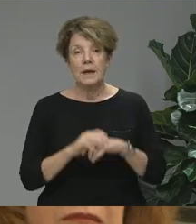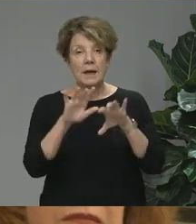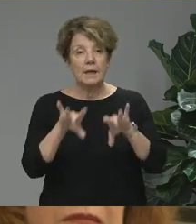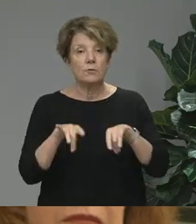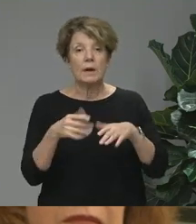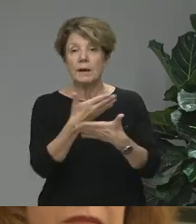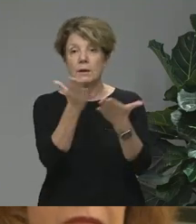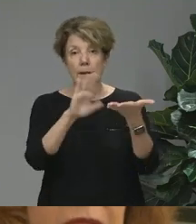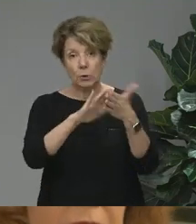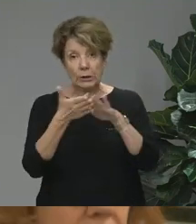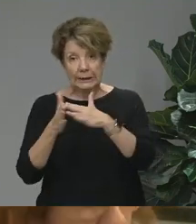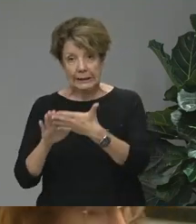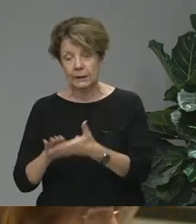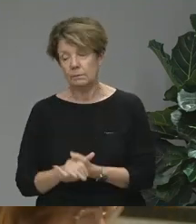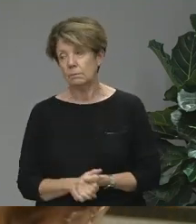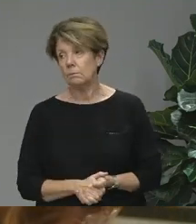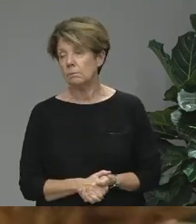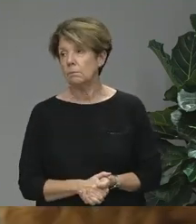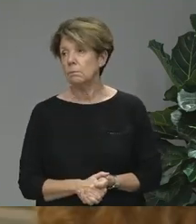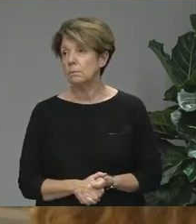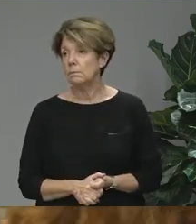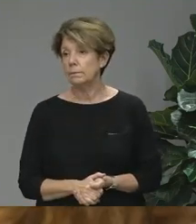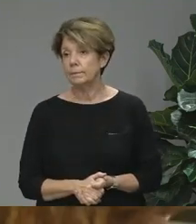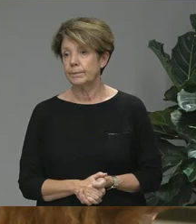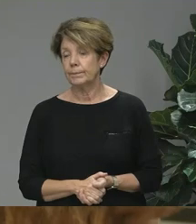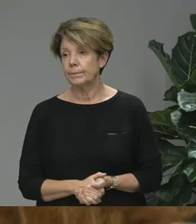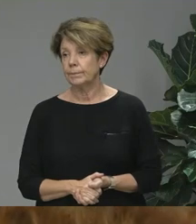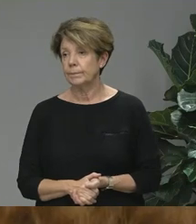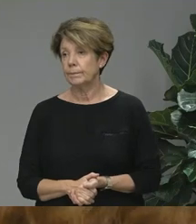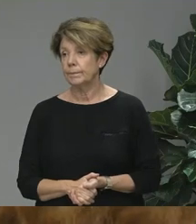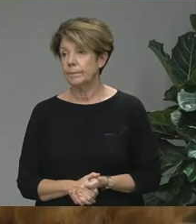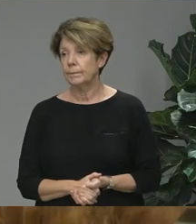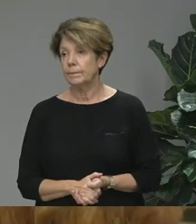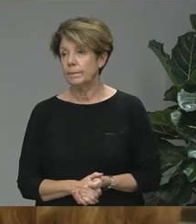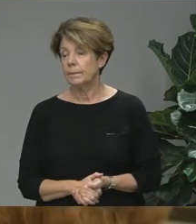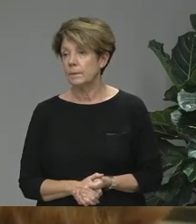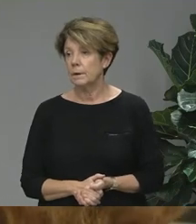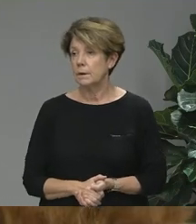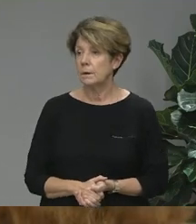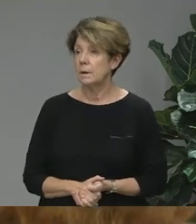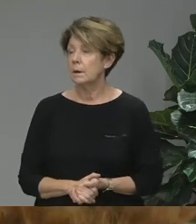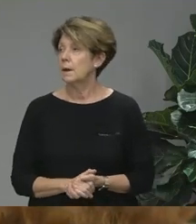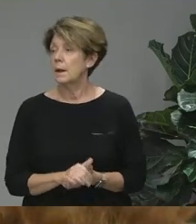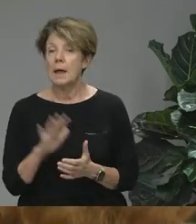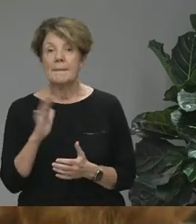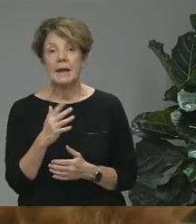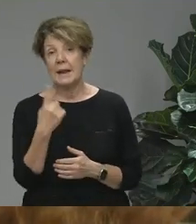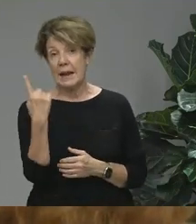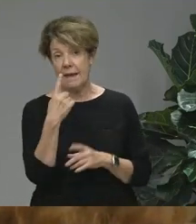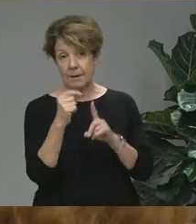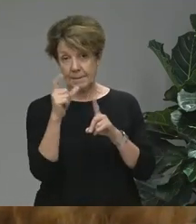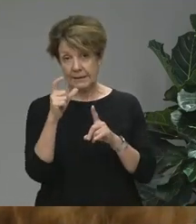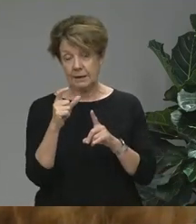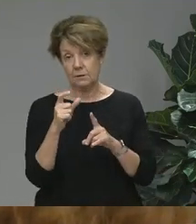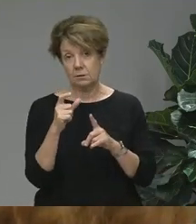public was at about 11% in relation to seeing